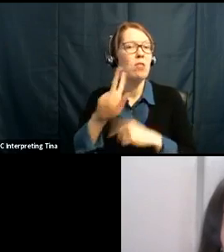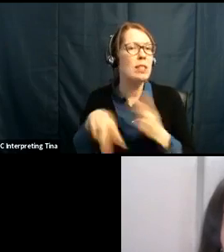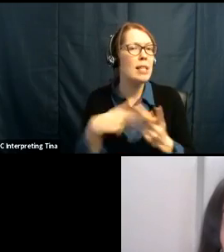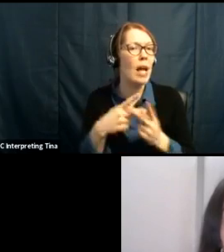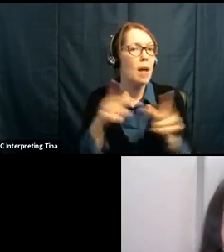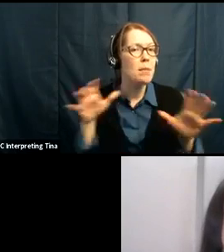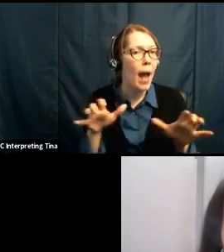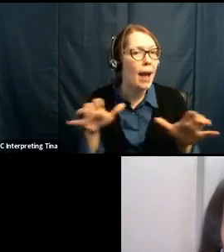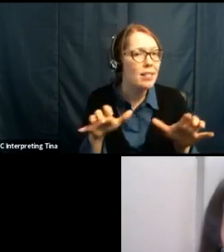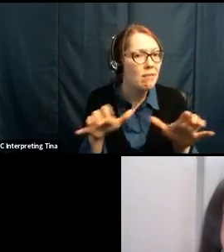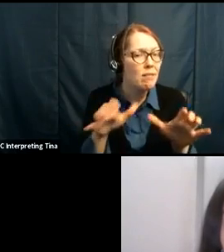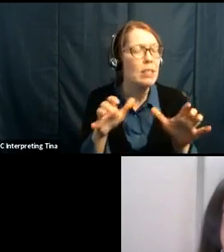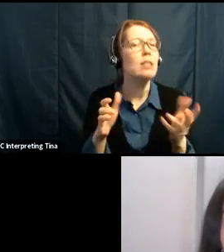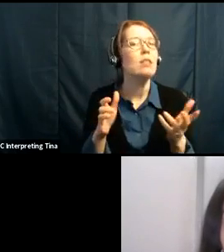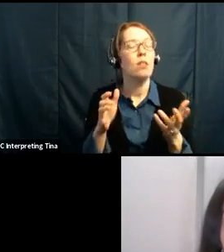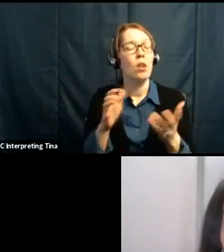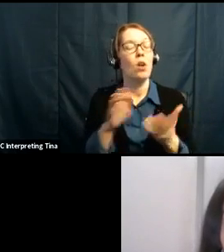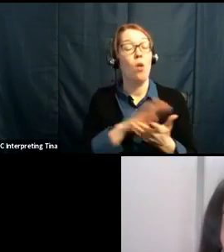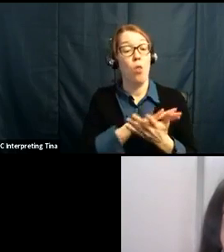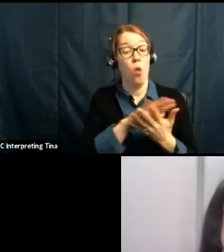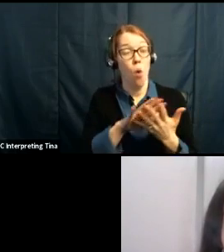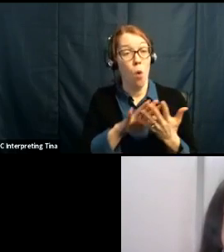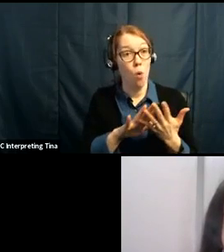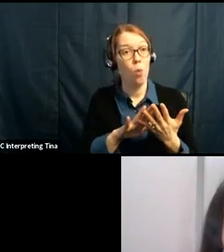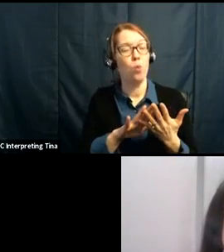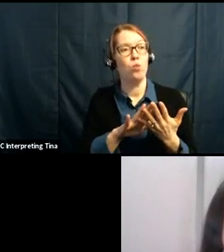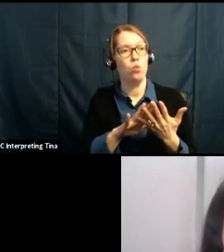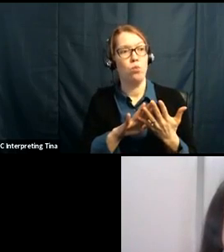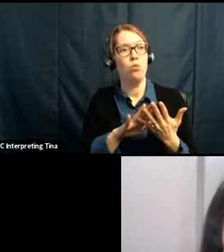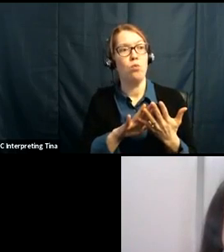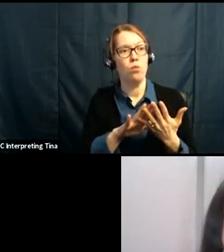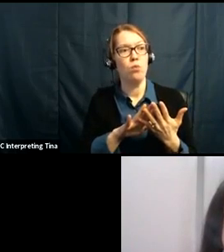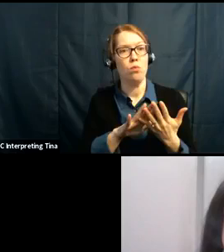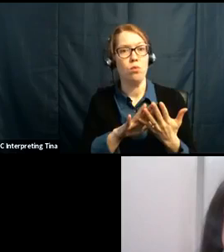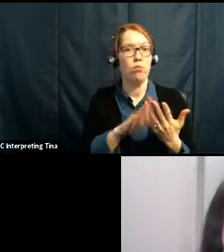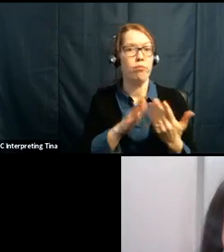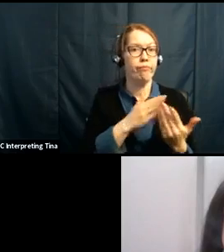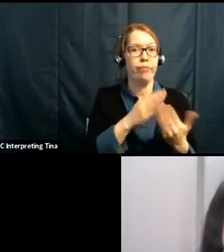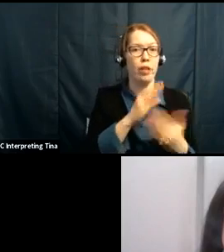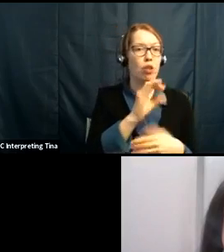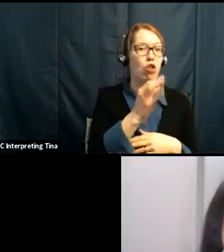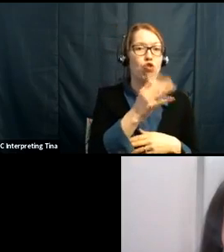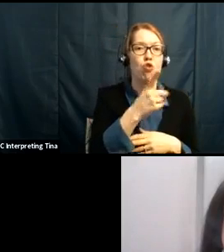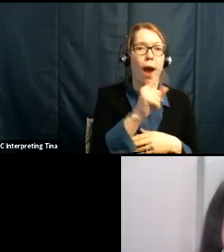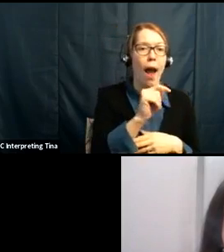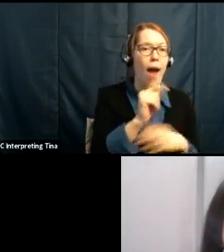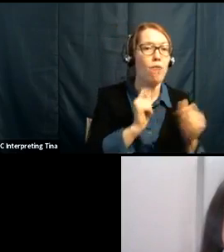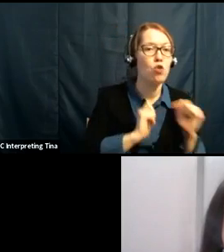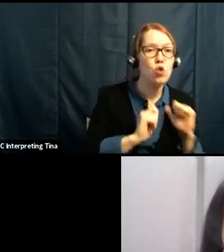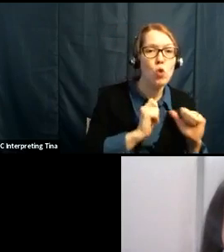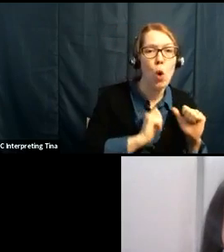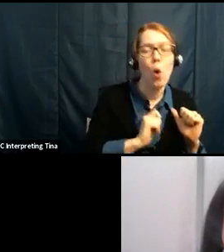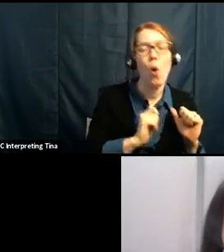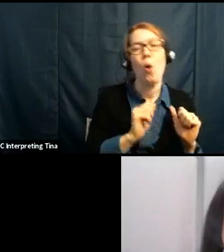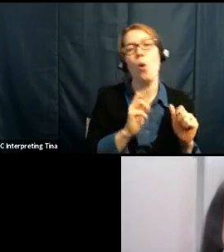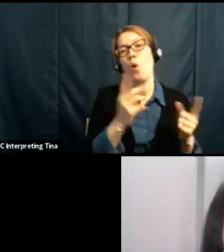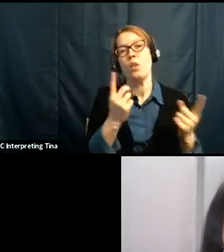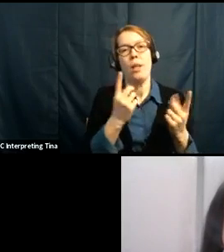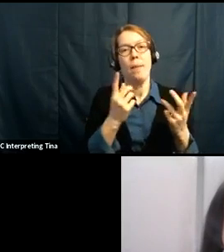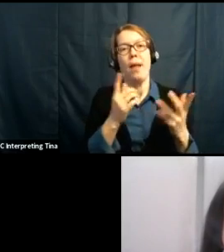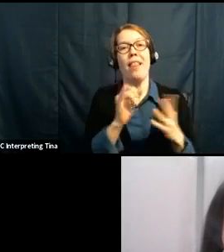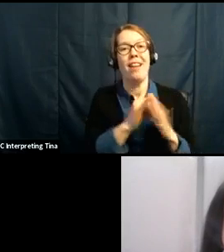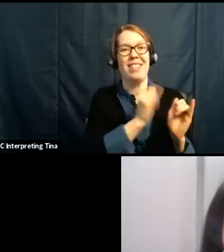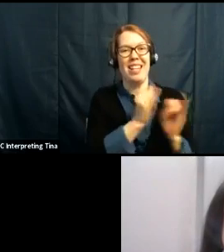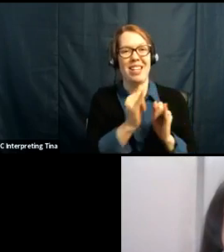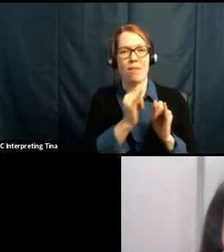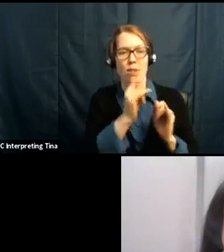activities. And those are all then, whether it's a craft show or something along those lines, again, those are all individually